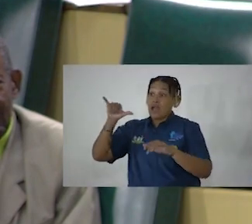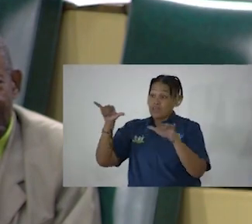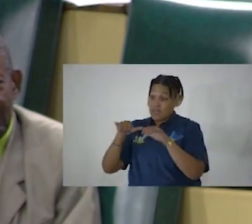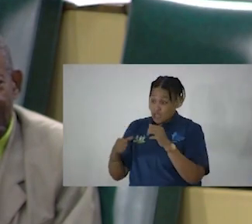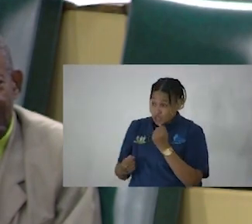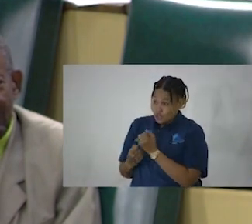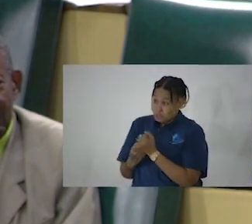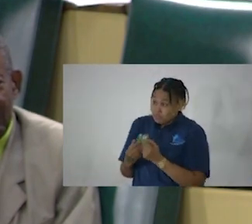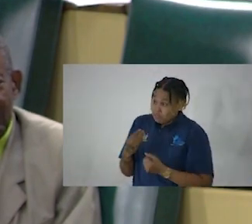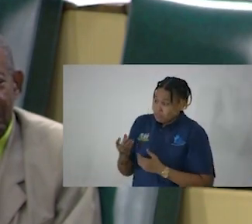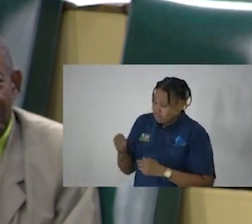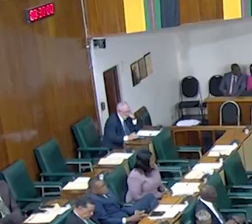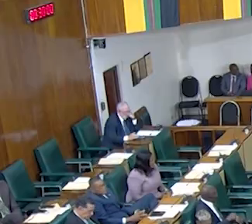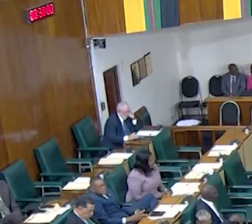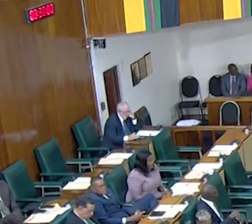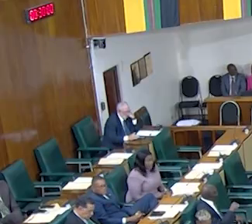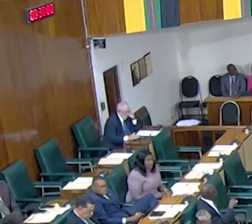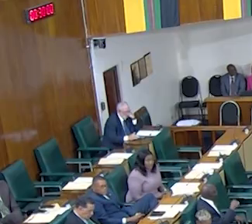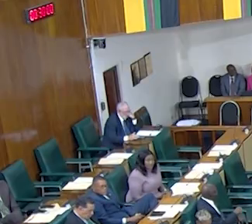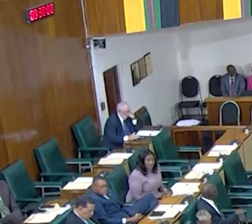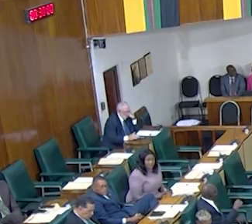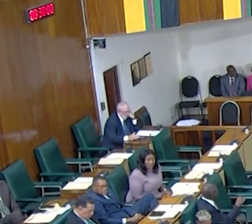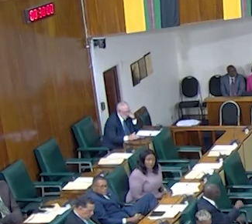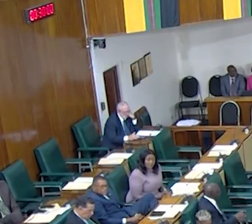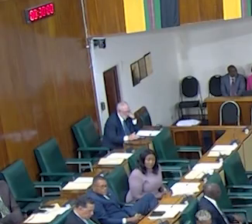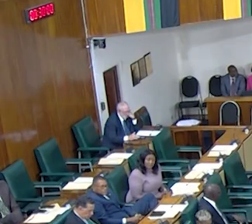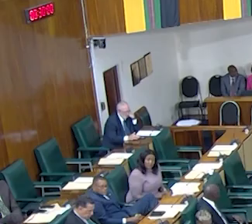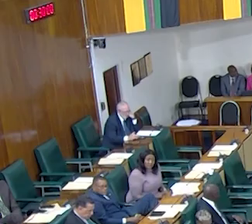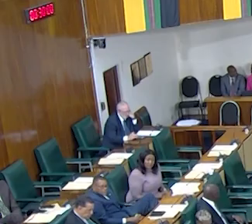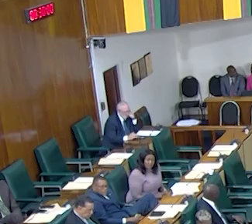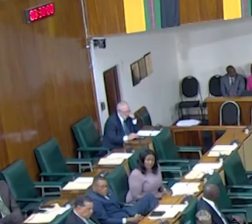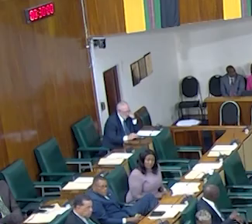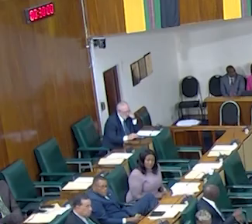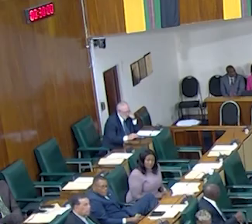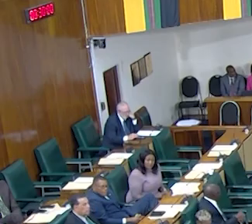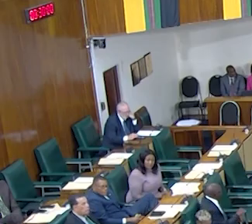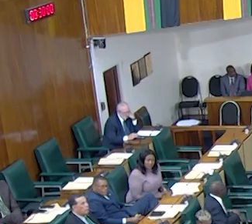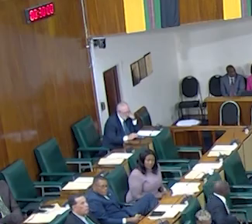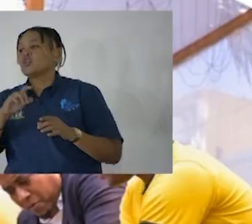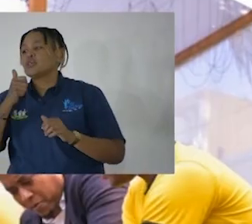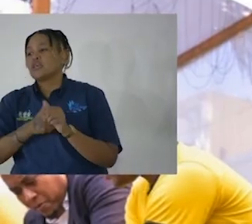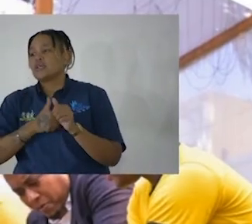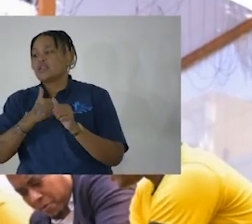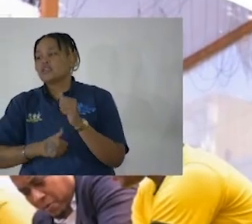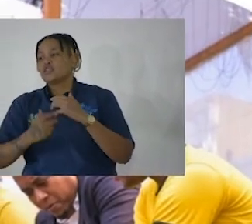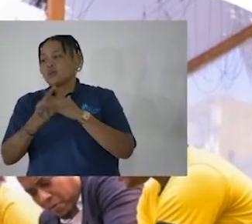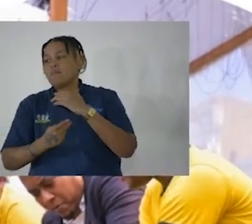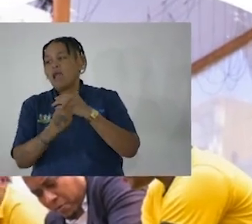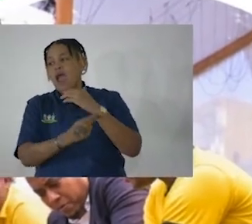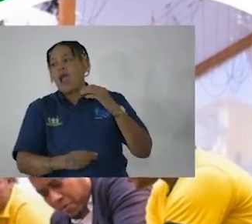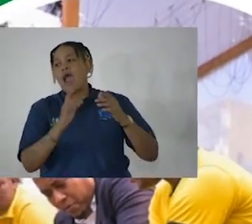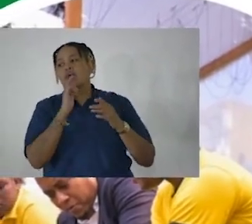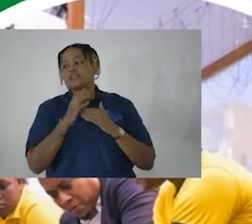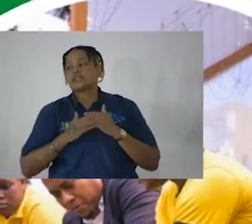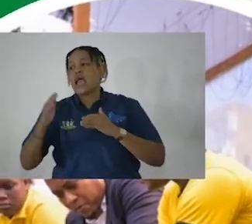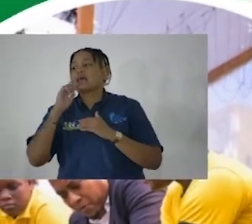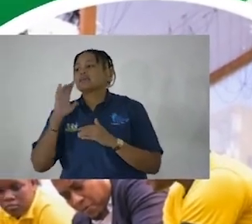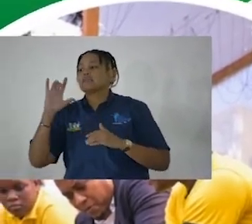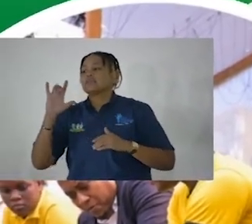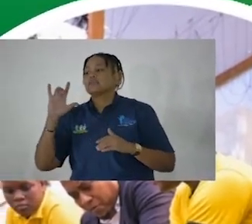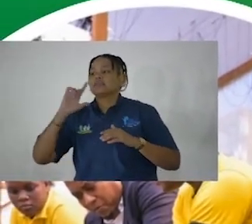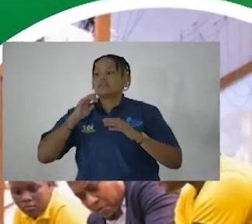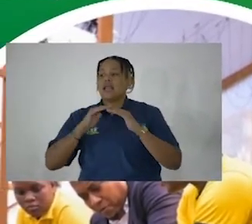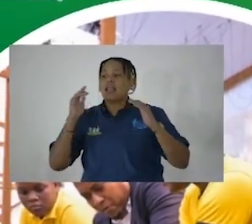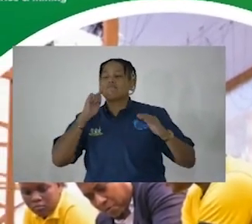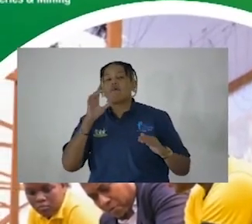backyard gardening kits. But that's not all. The government is sowing long-term investments in youth through a new scholarship